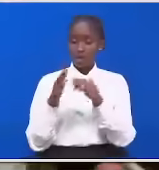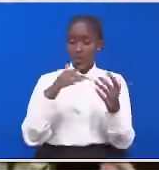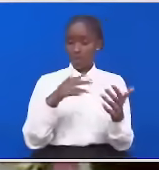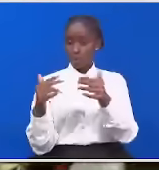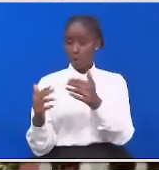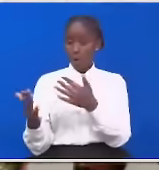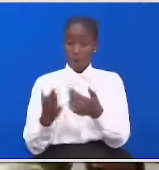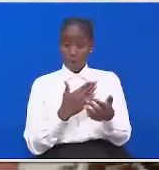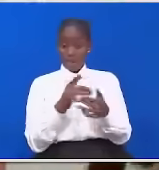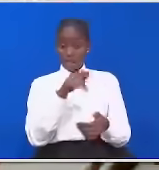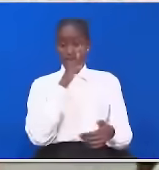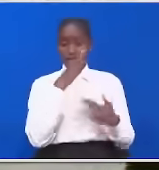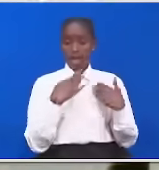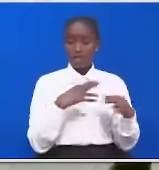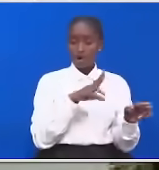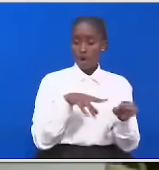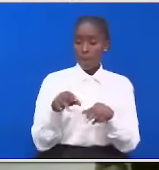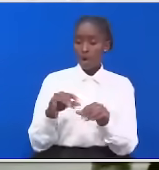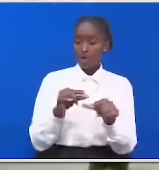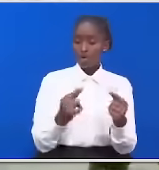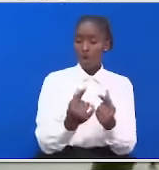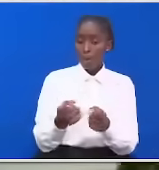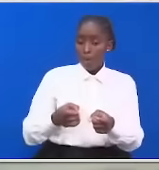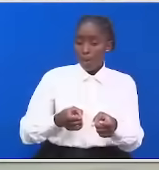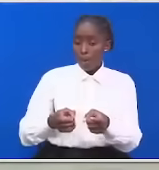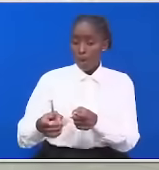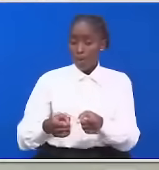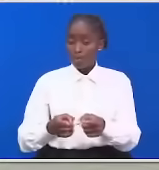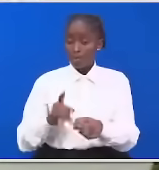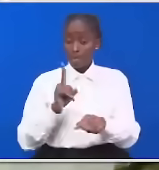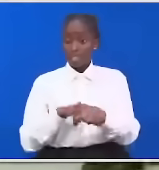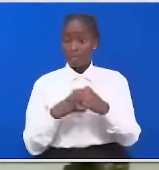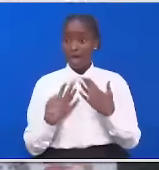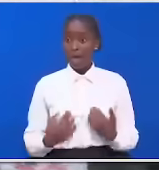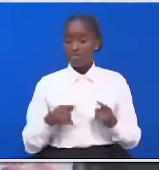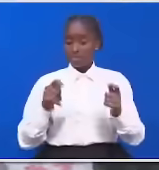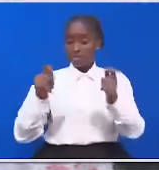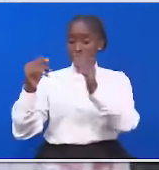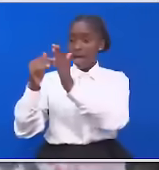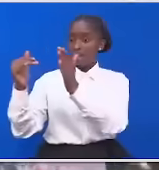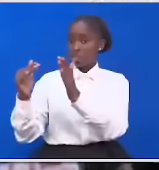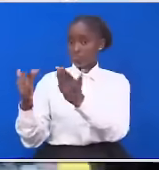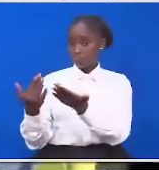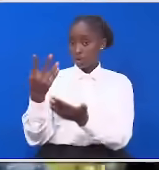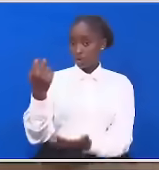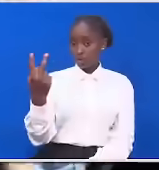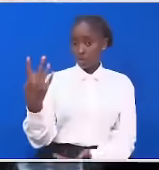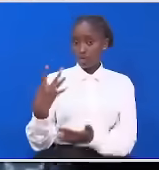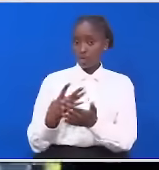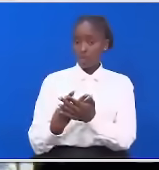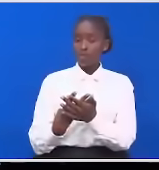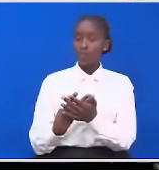supposed to be a routine crowd control operation during a fiery protest against the 2024 finance